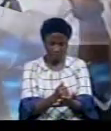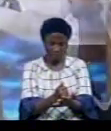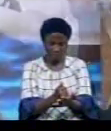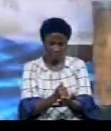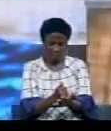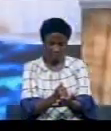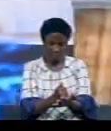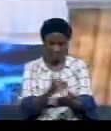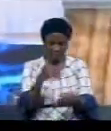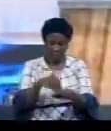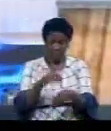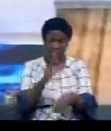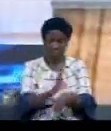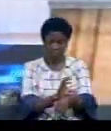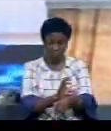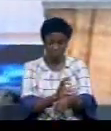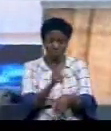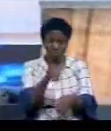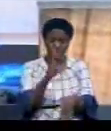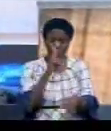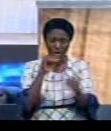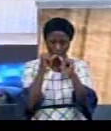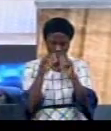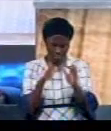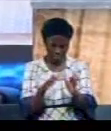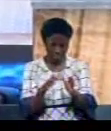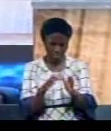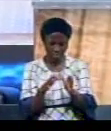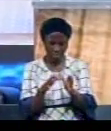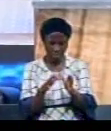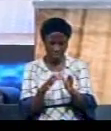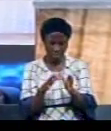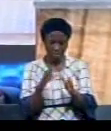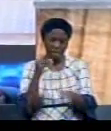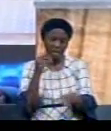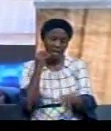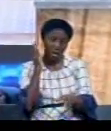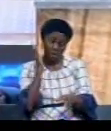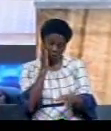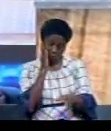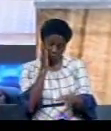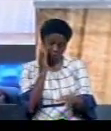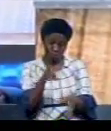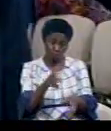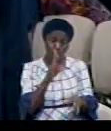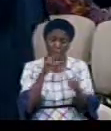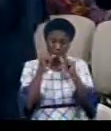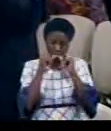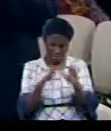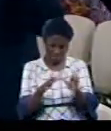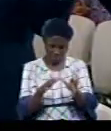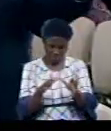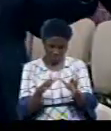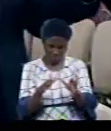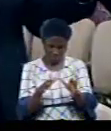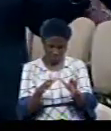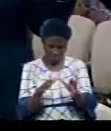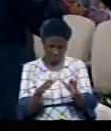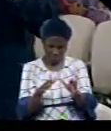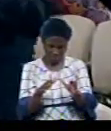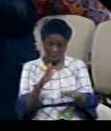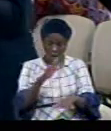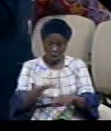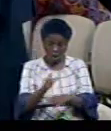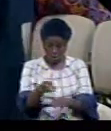In church, you are blessed. At home, you are blessed. On